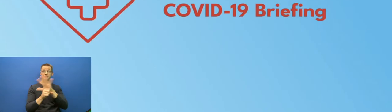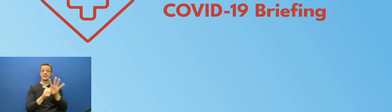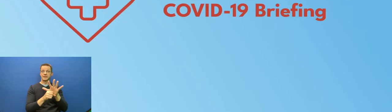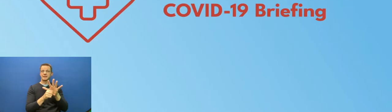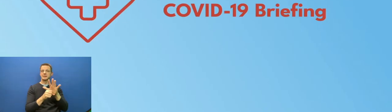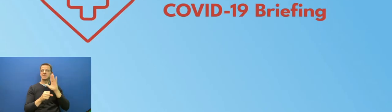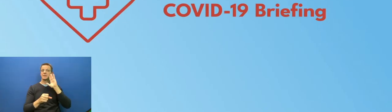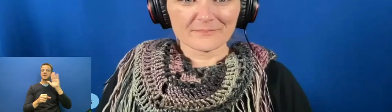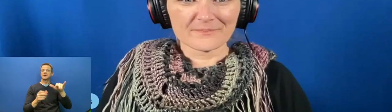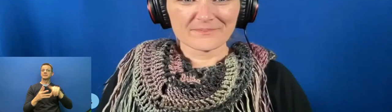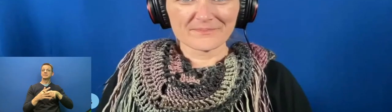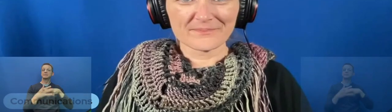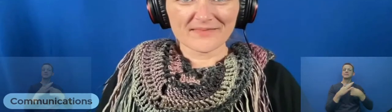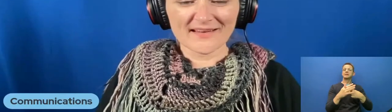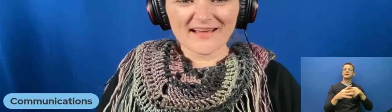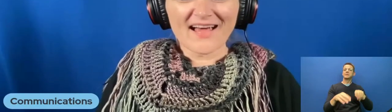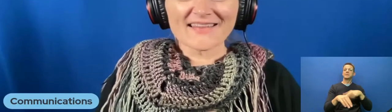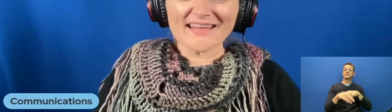in our province.